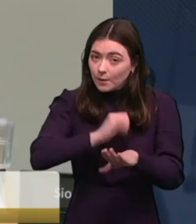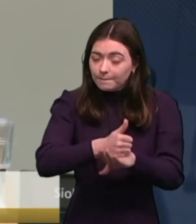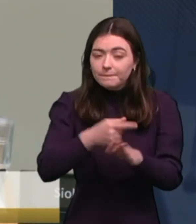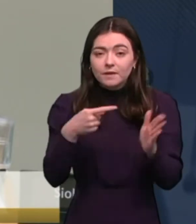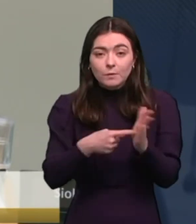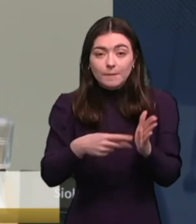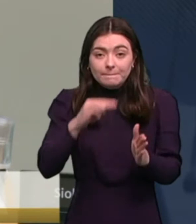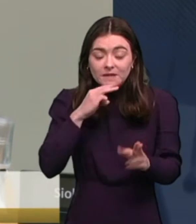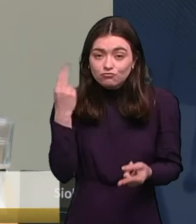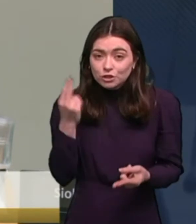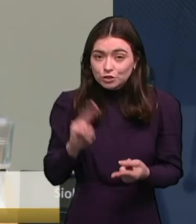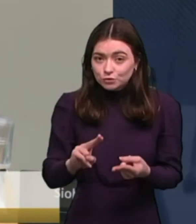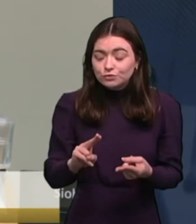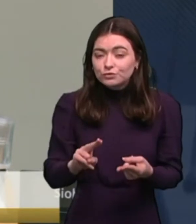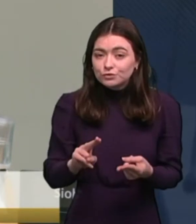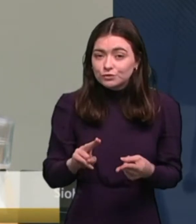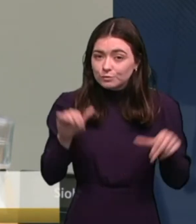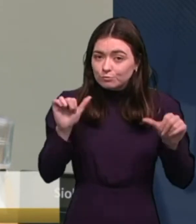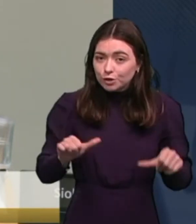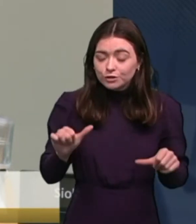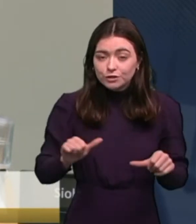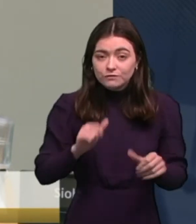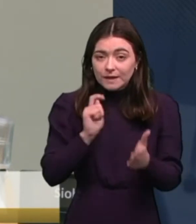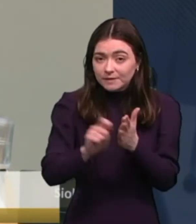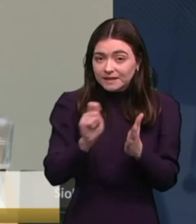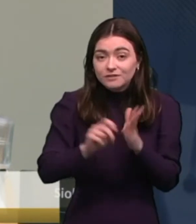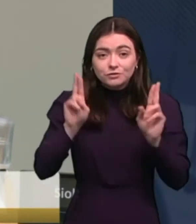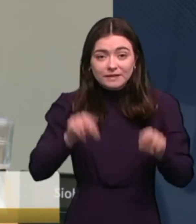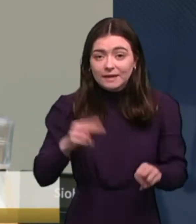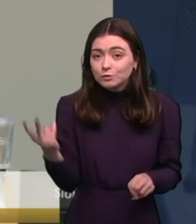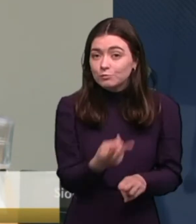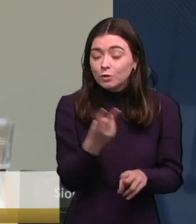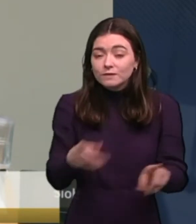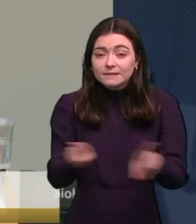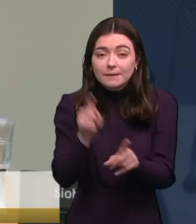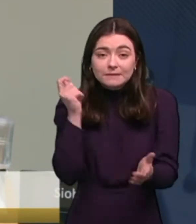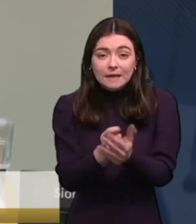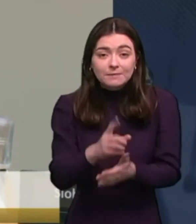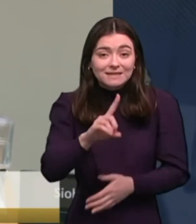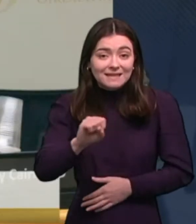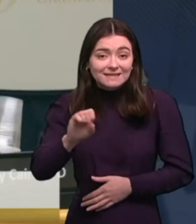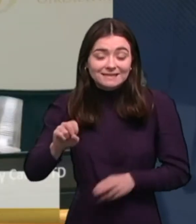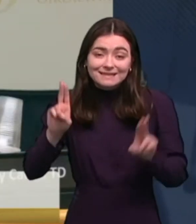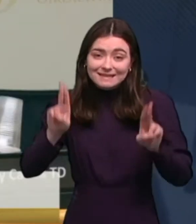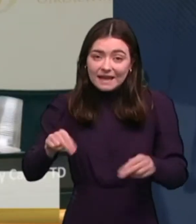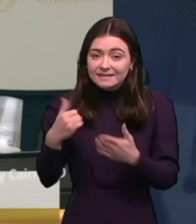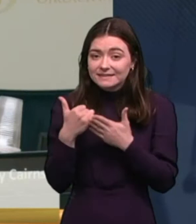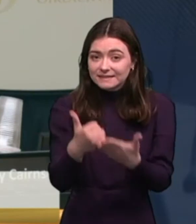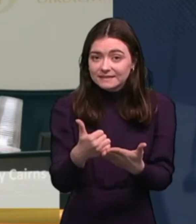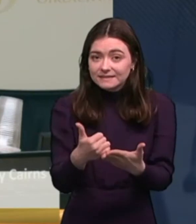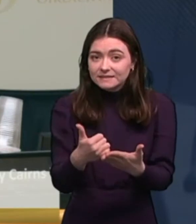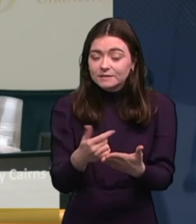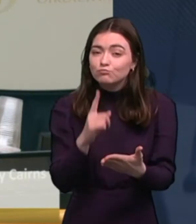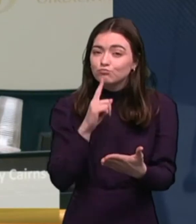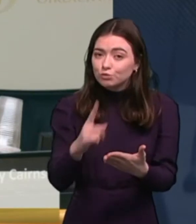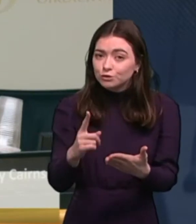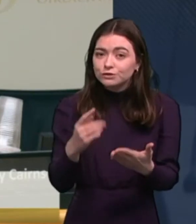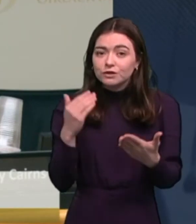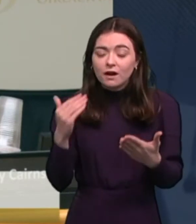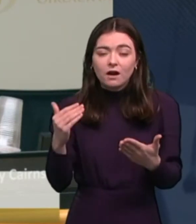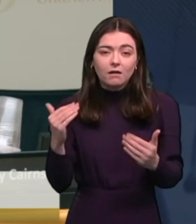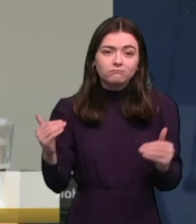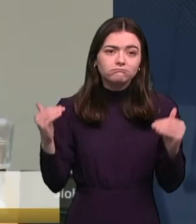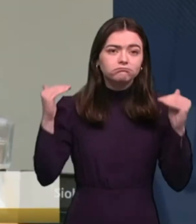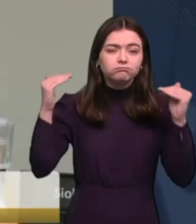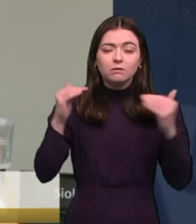burden on having to make two applications. You could make them at the same time, and I think the DSS will be able to assist in that process. But there are superior safeguards